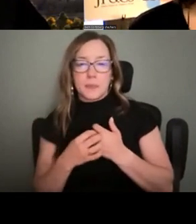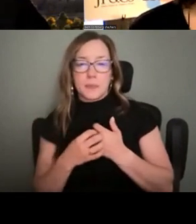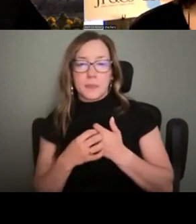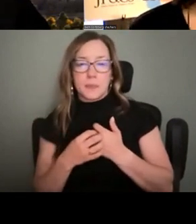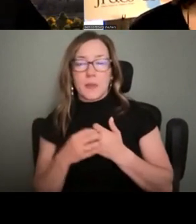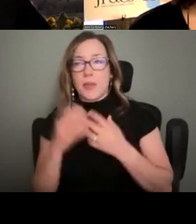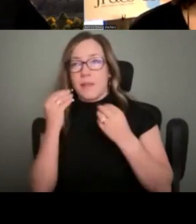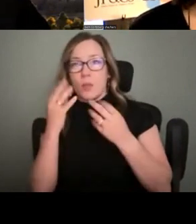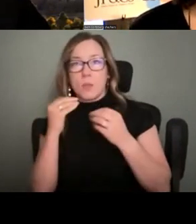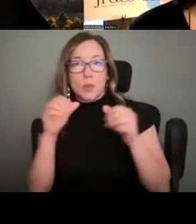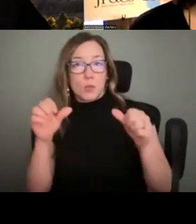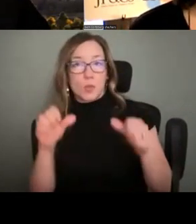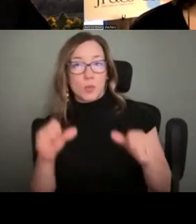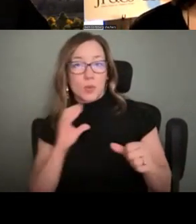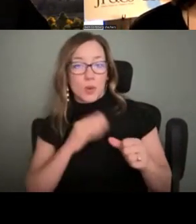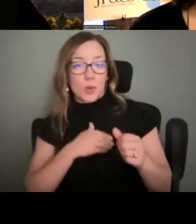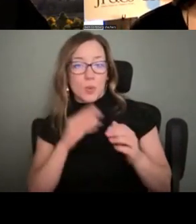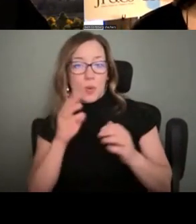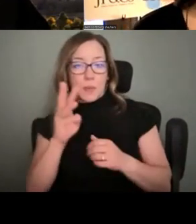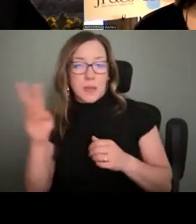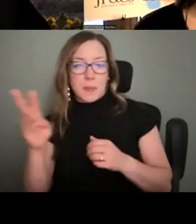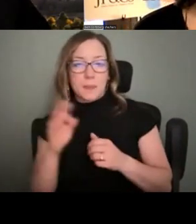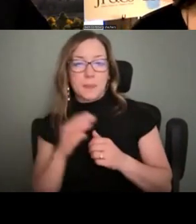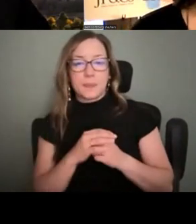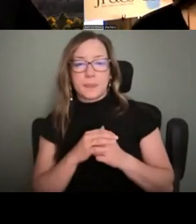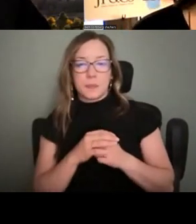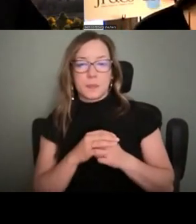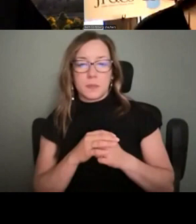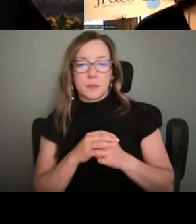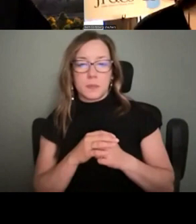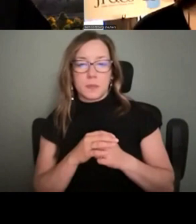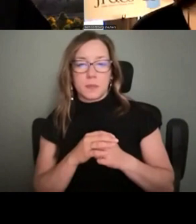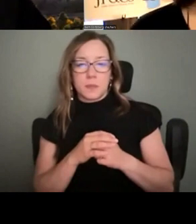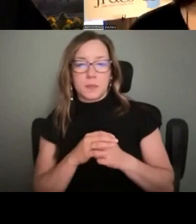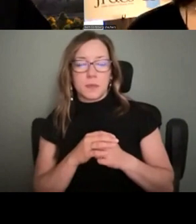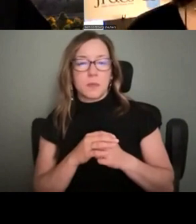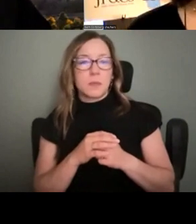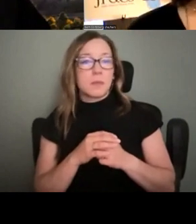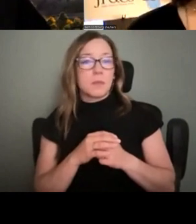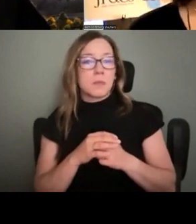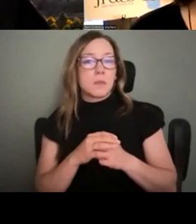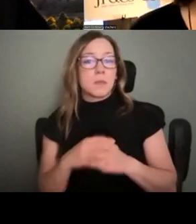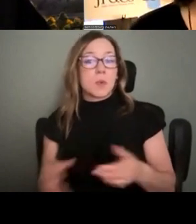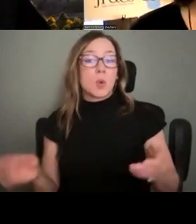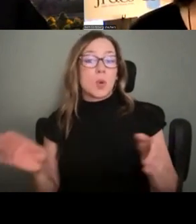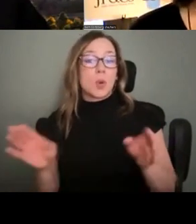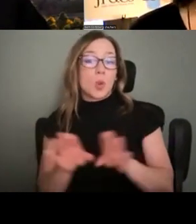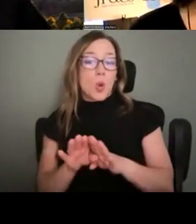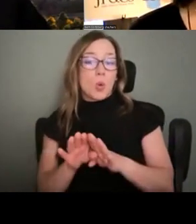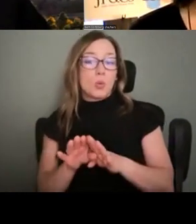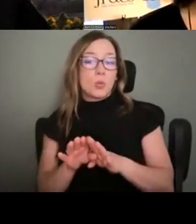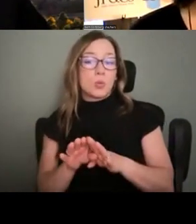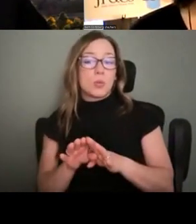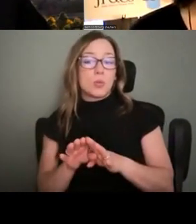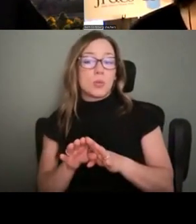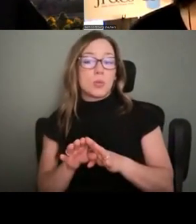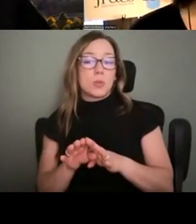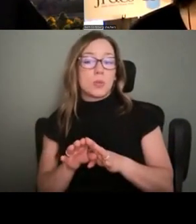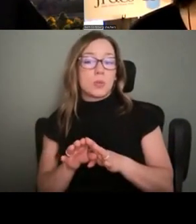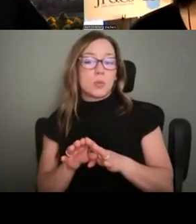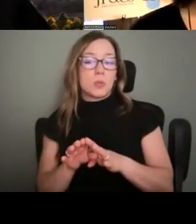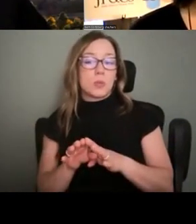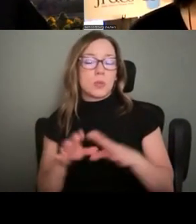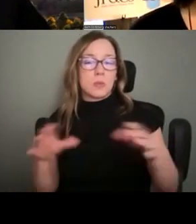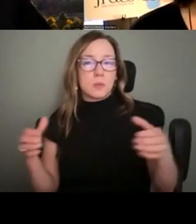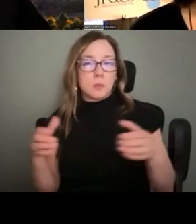website. We participate in a kind of a closed circuit sort of